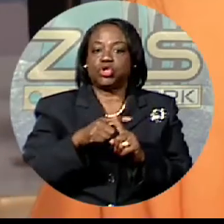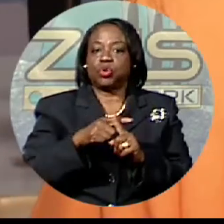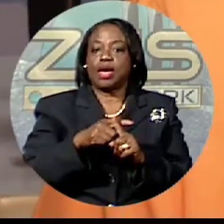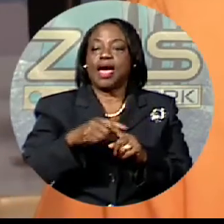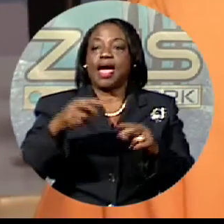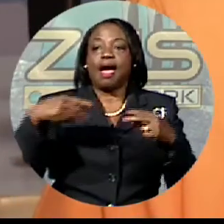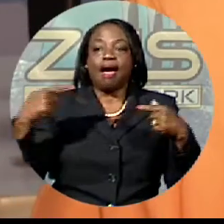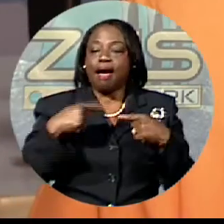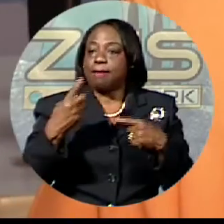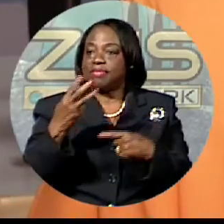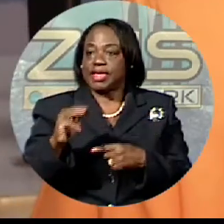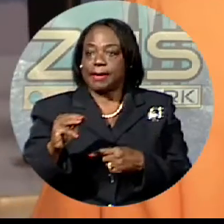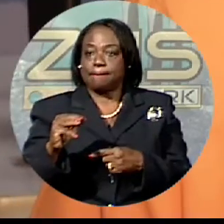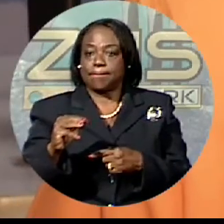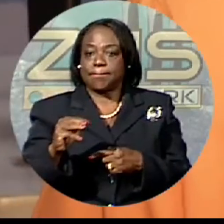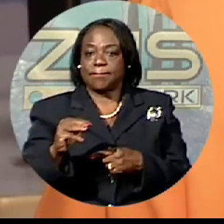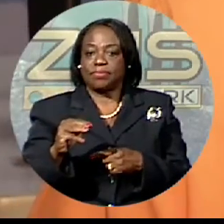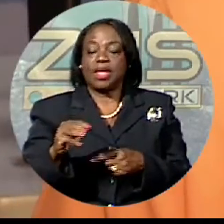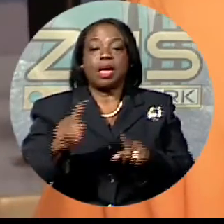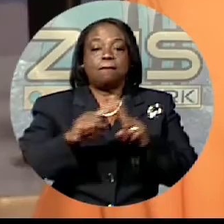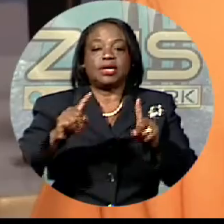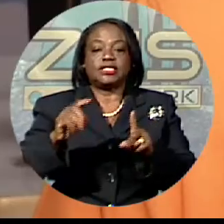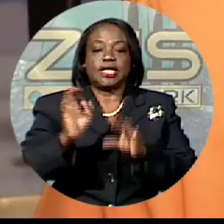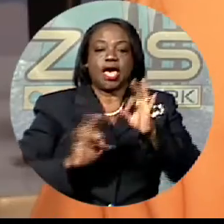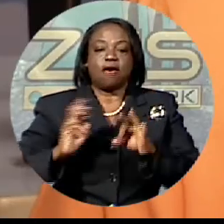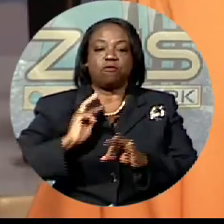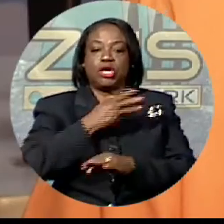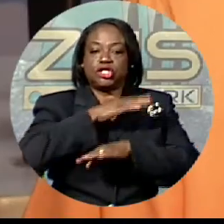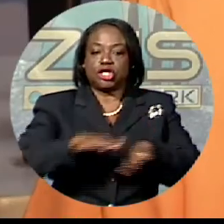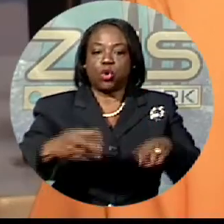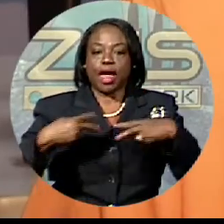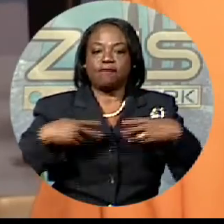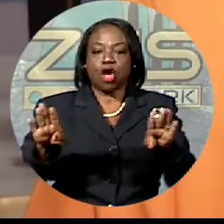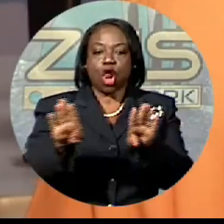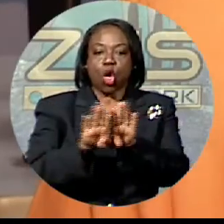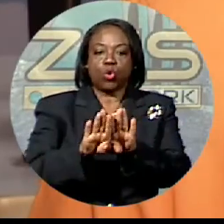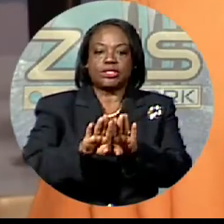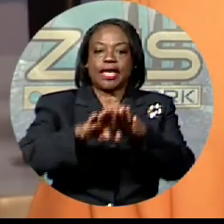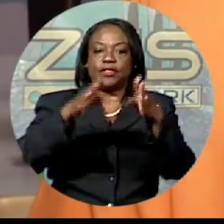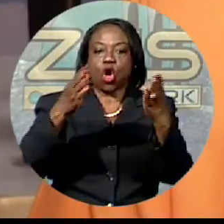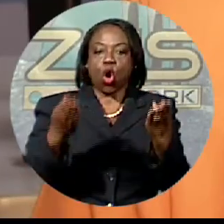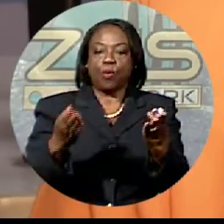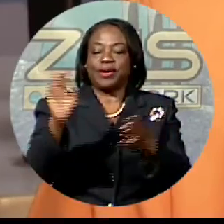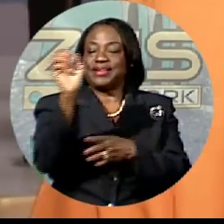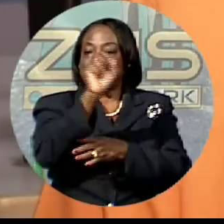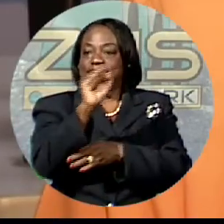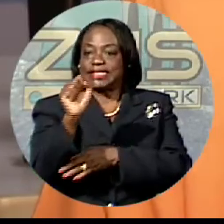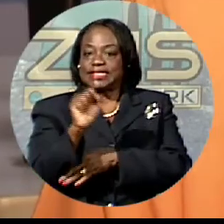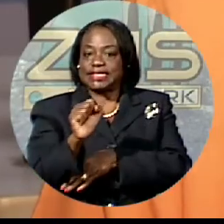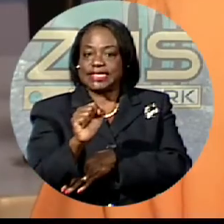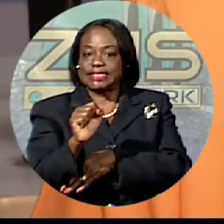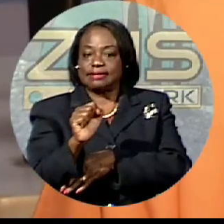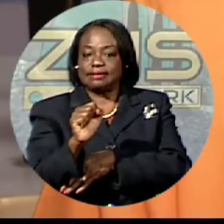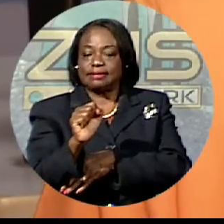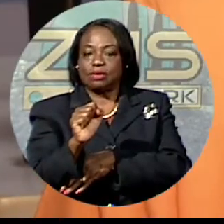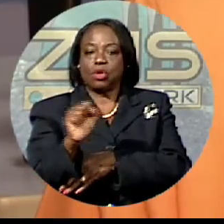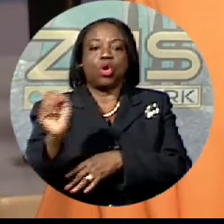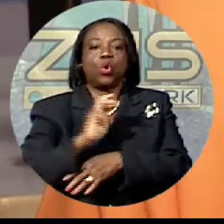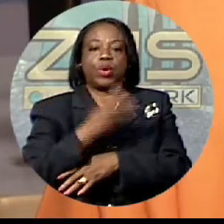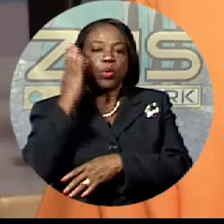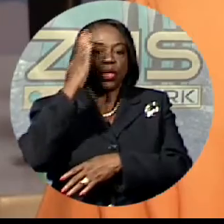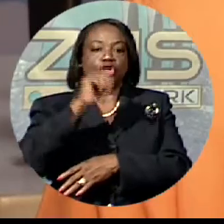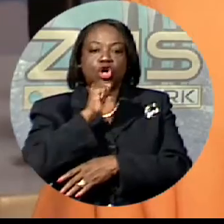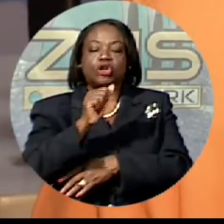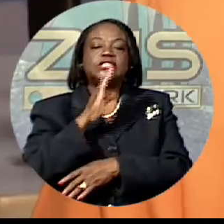do not have these closed and open seasons, that very thing which brings them so much wealth could